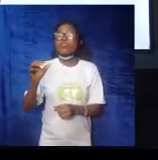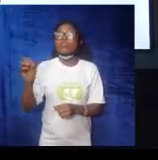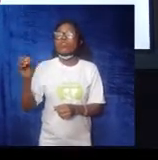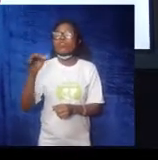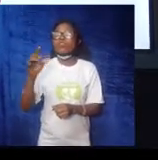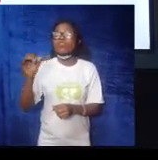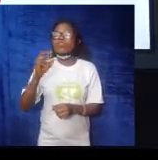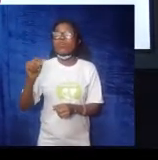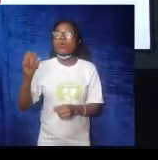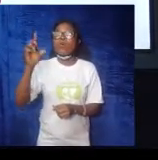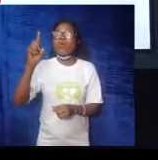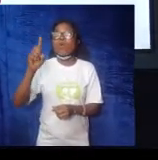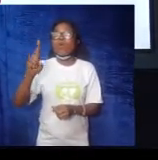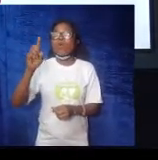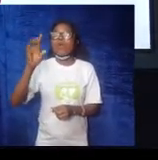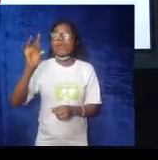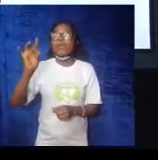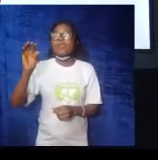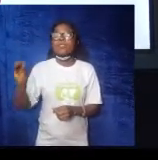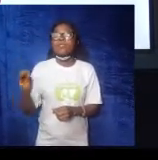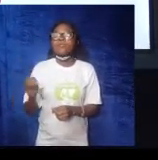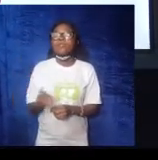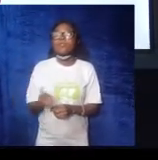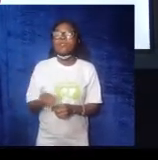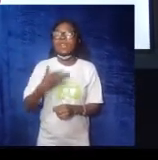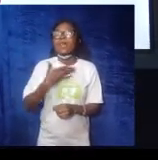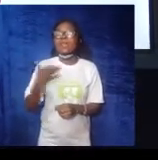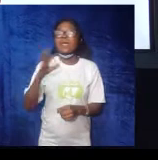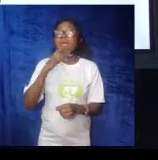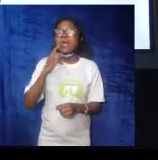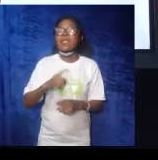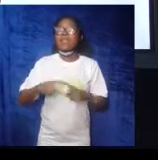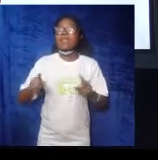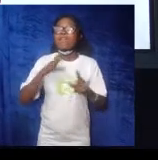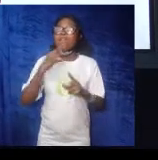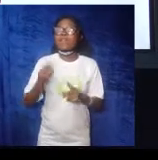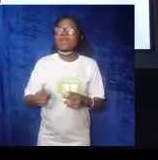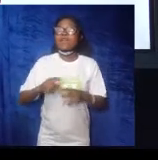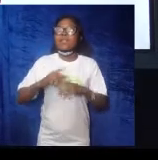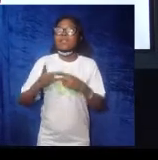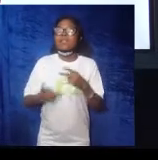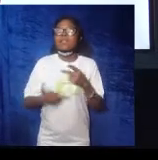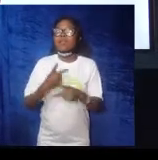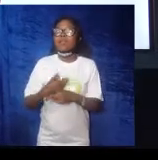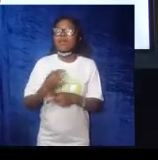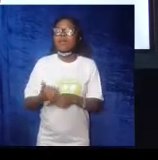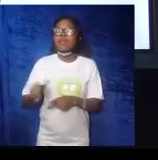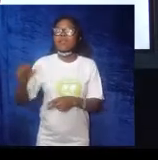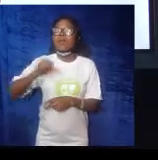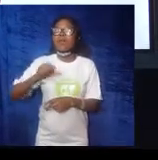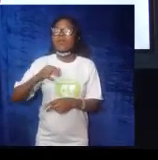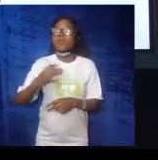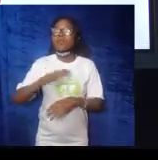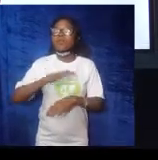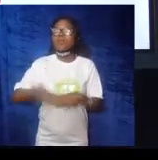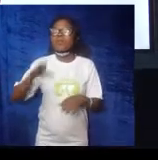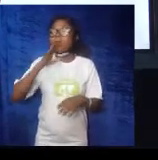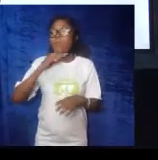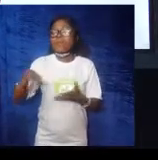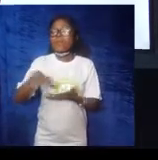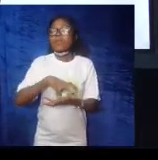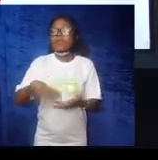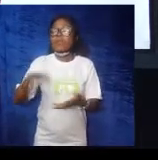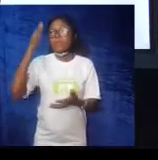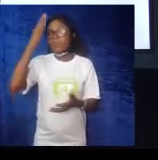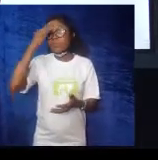so 180. I'll take it again. There are different types of angles, but don't be entangled,